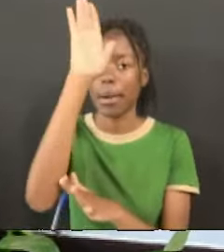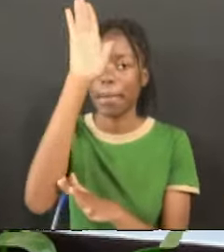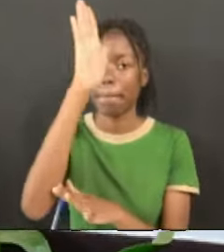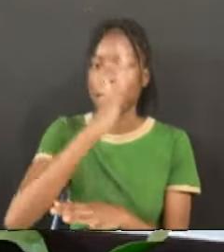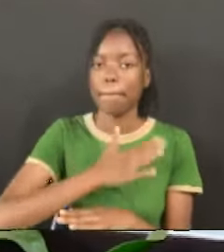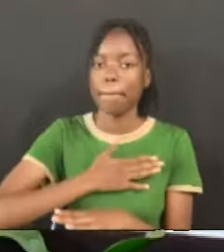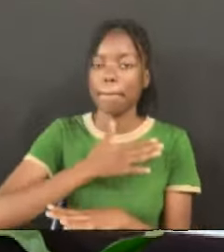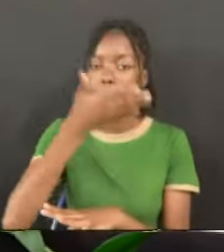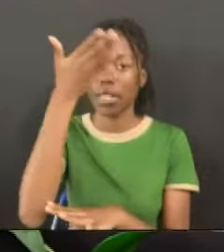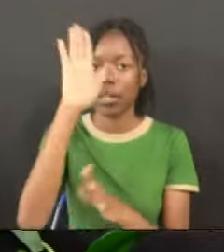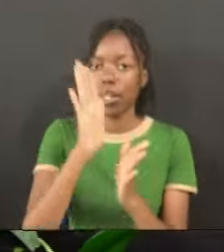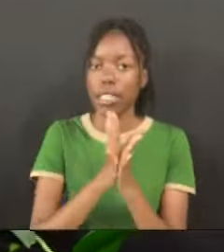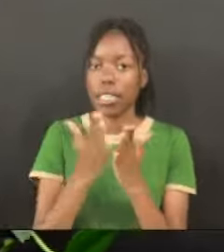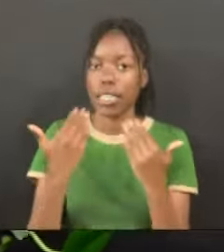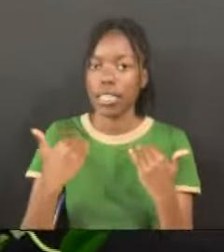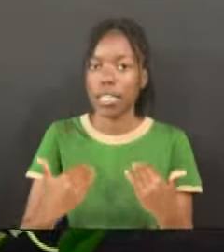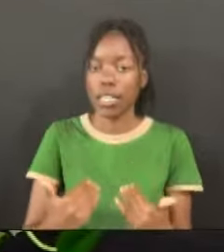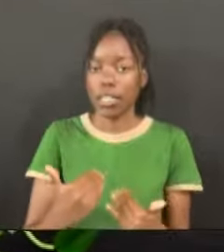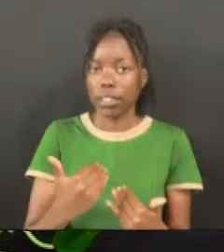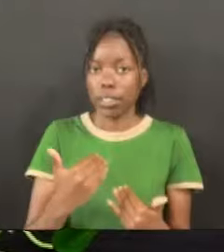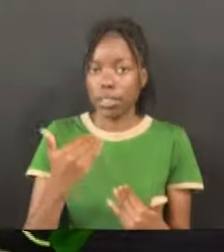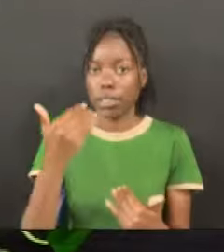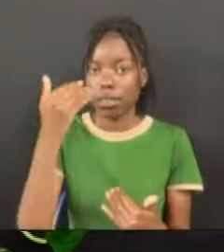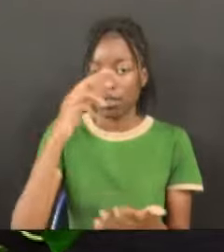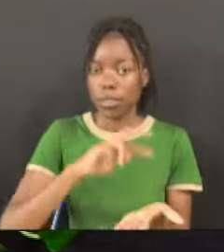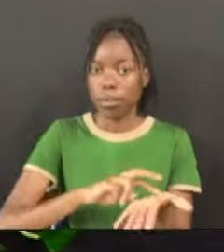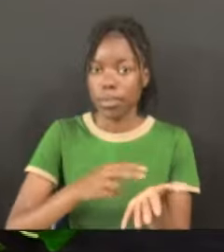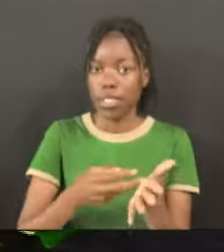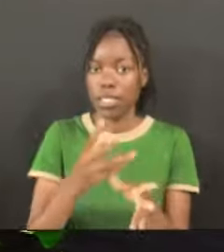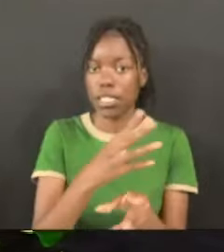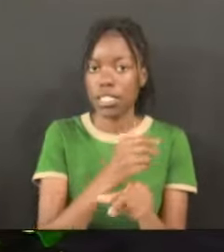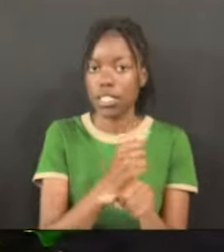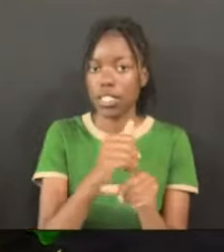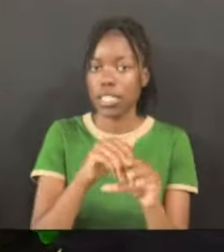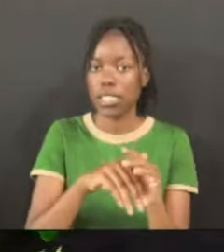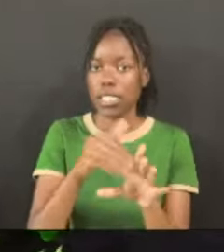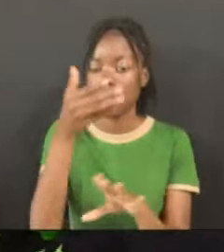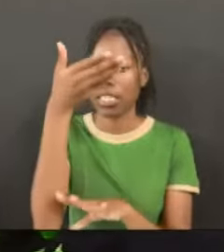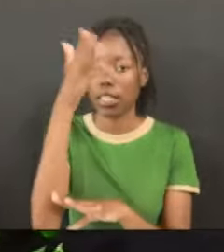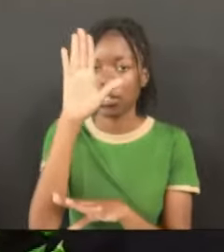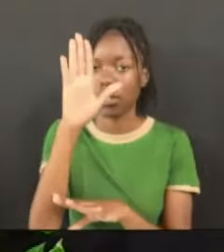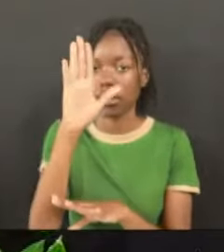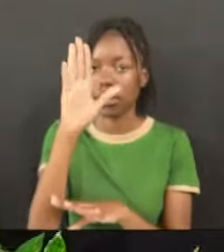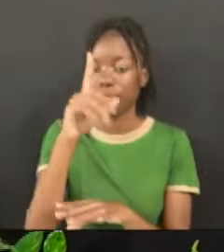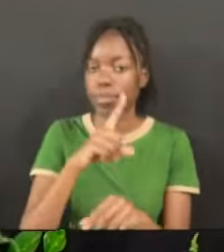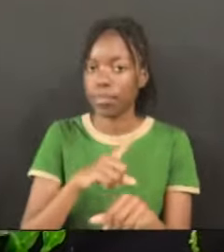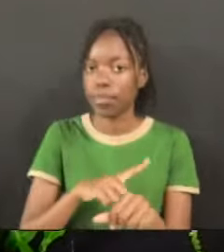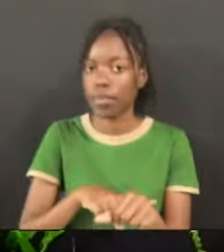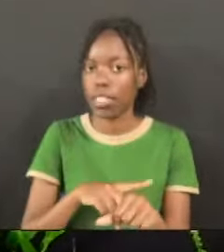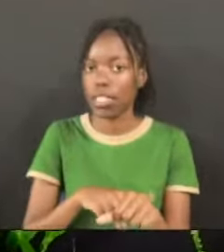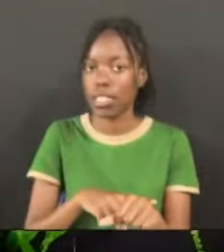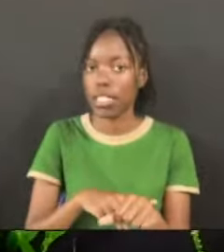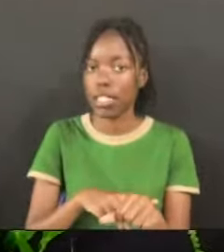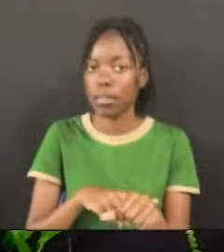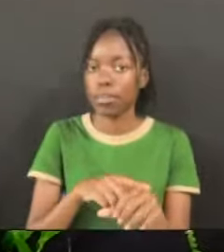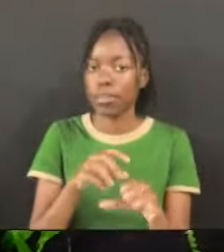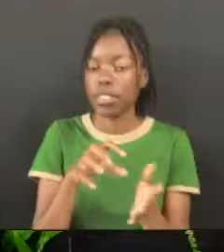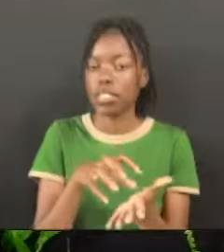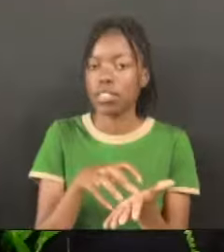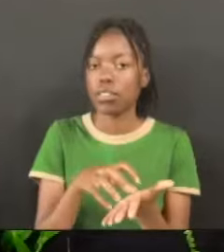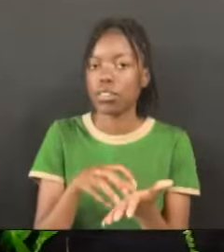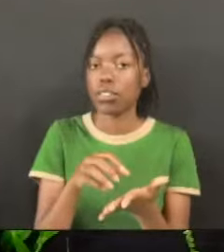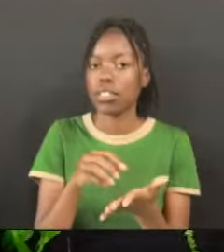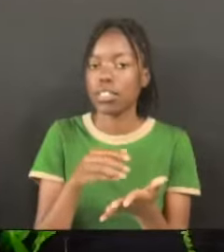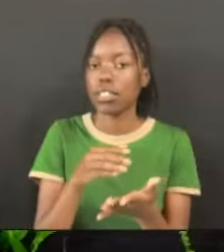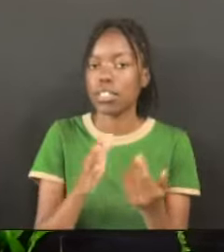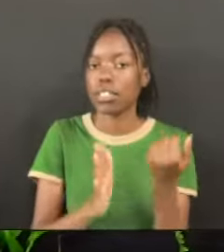God and I means trusting in God even when the situation is bad. I want to pray that through